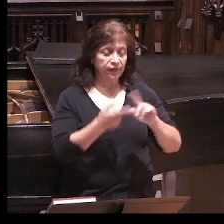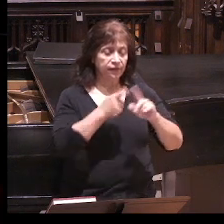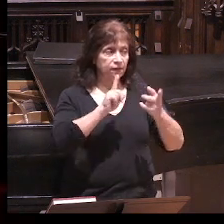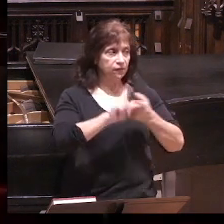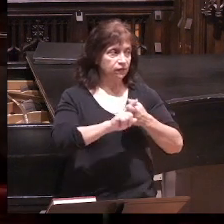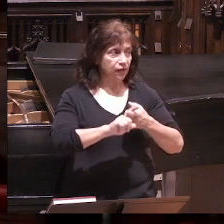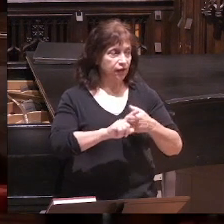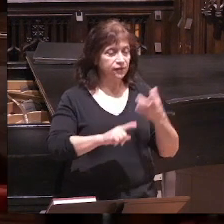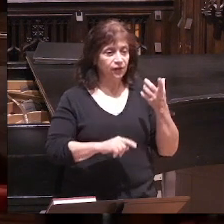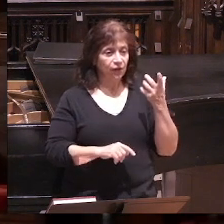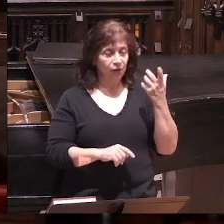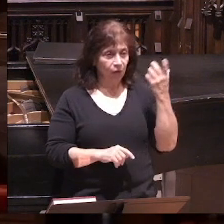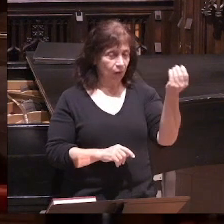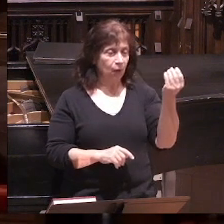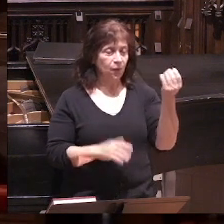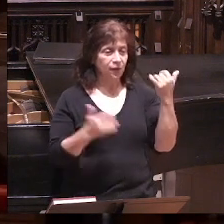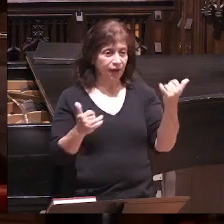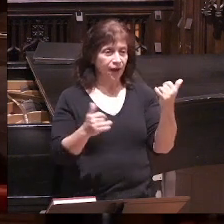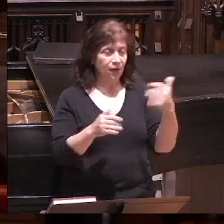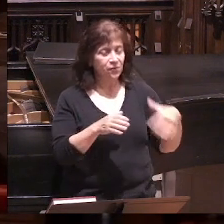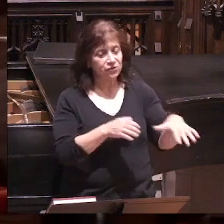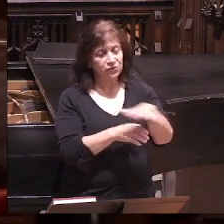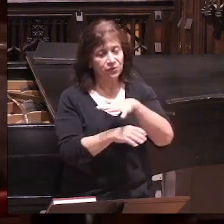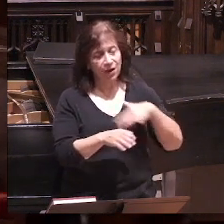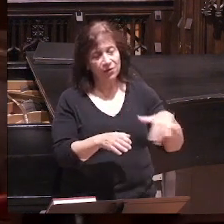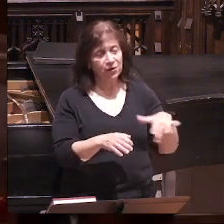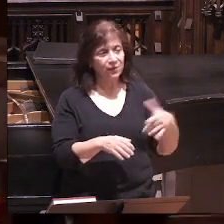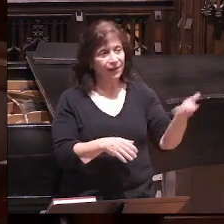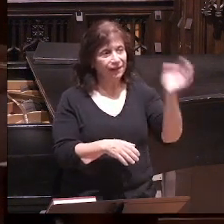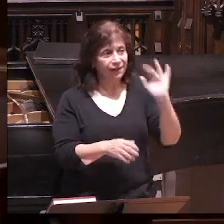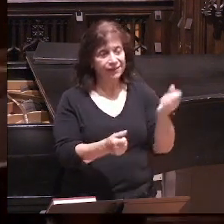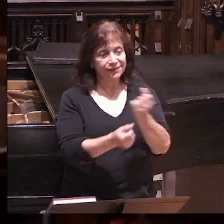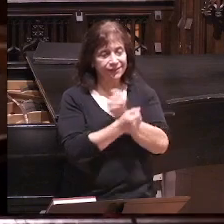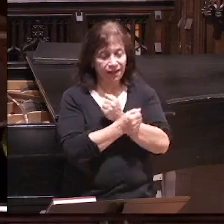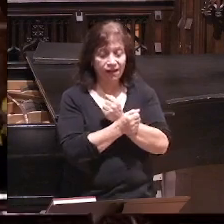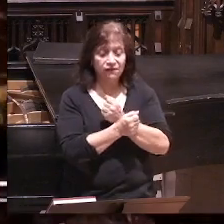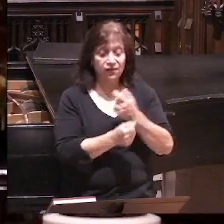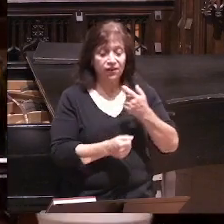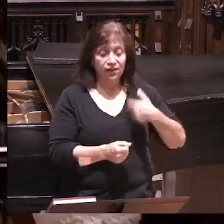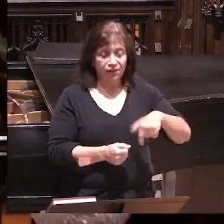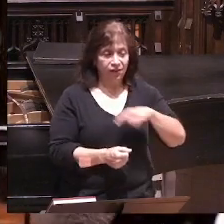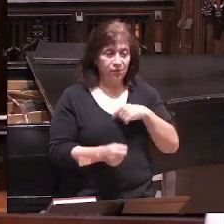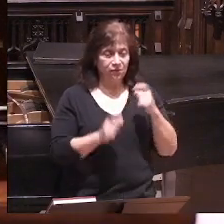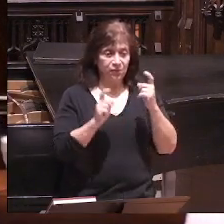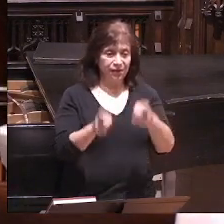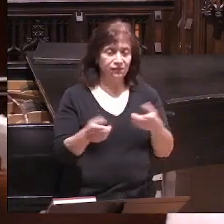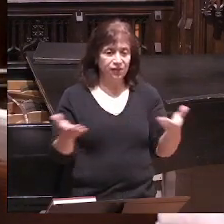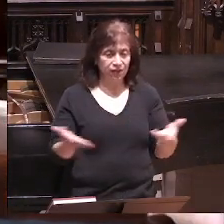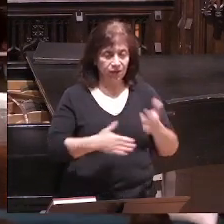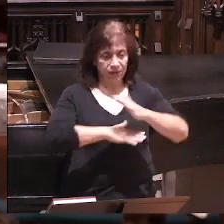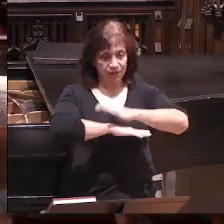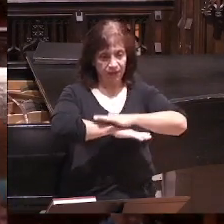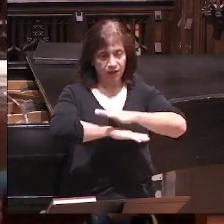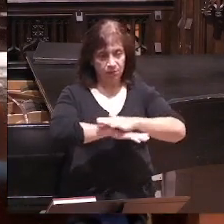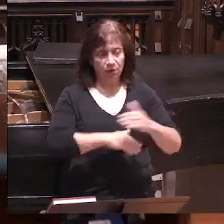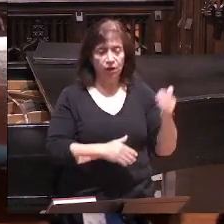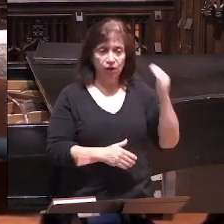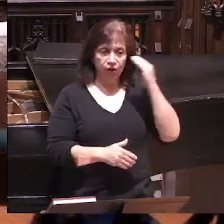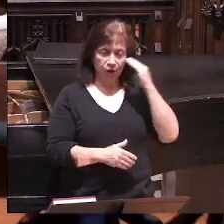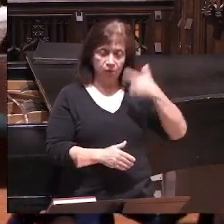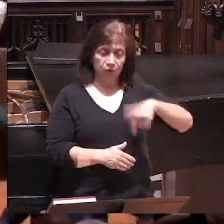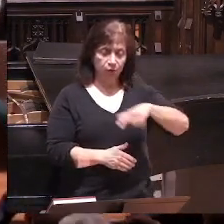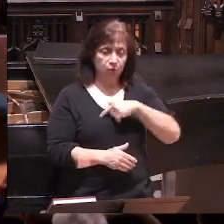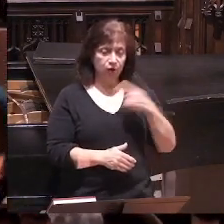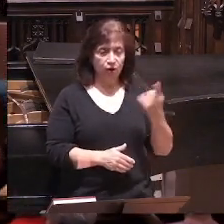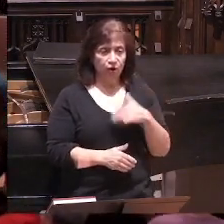Friends, go now, surrounded by the love of God that we have been given at this table, knowing that we